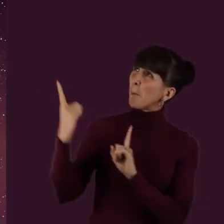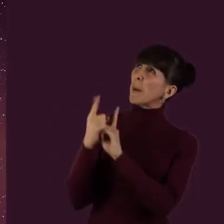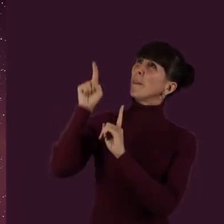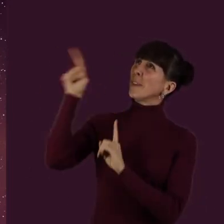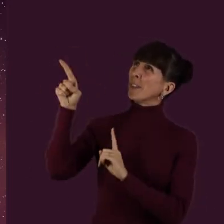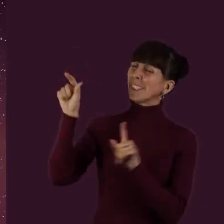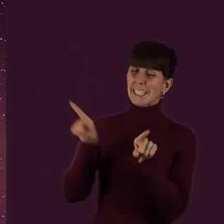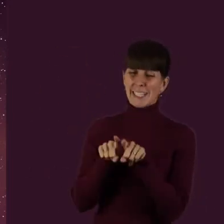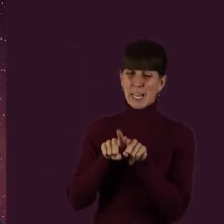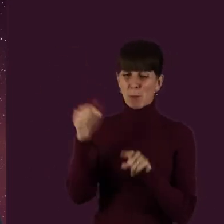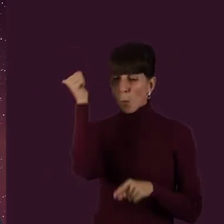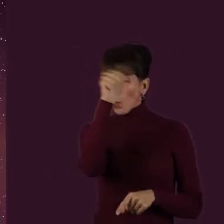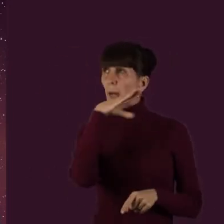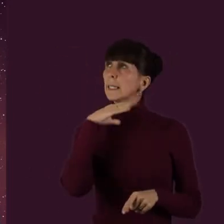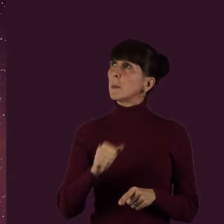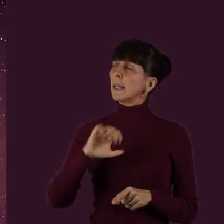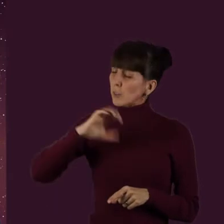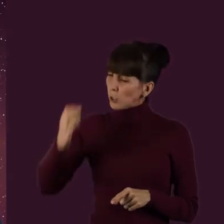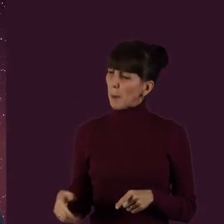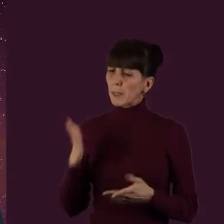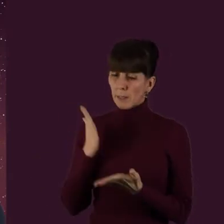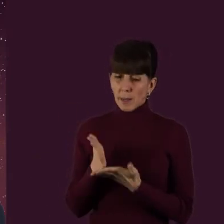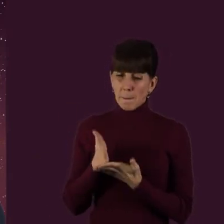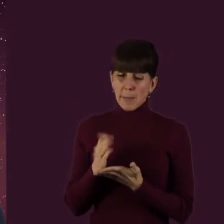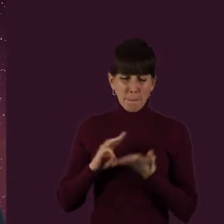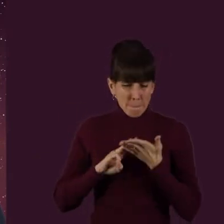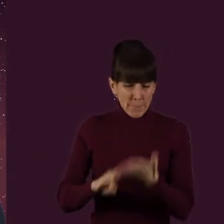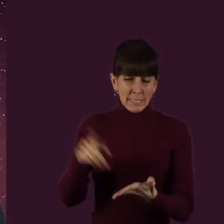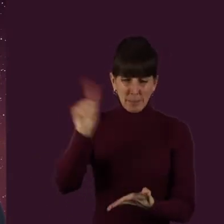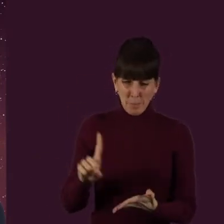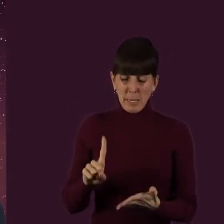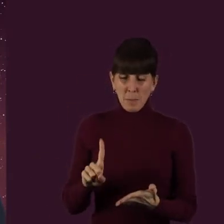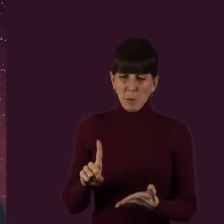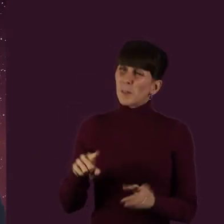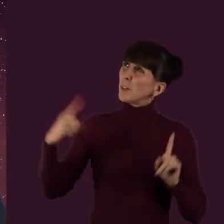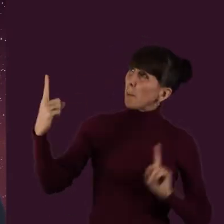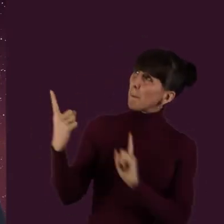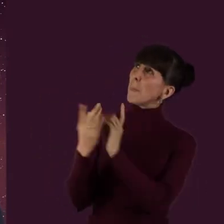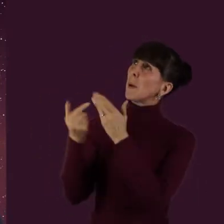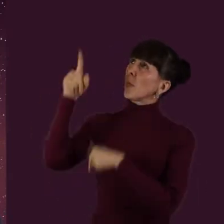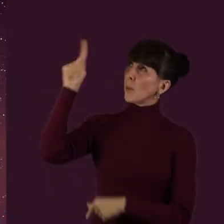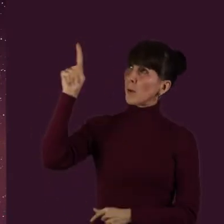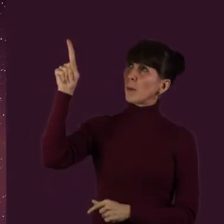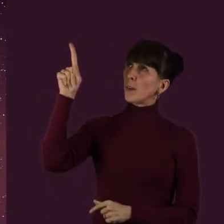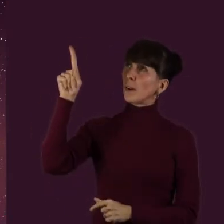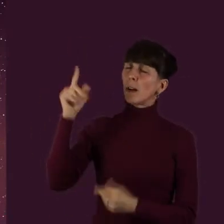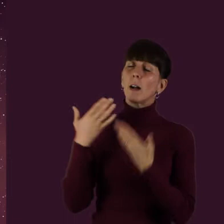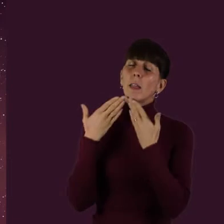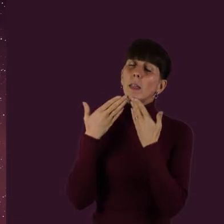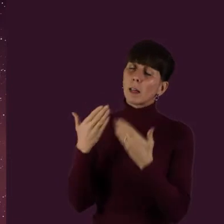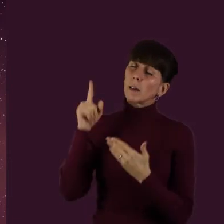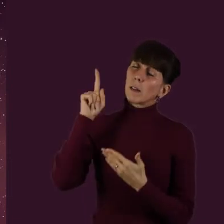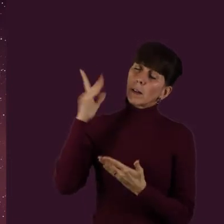men did, as many thousands and millions of people have done since, Lord, I thank you that that is a powerful moment, a